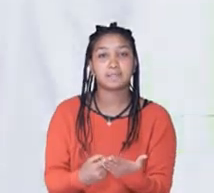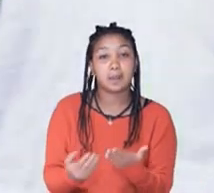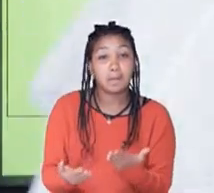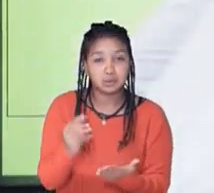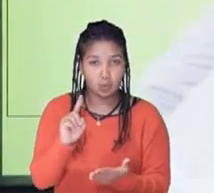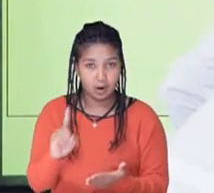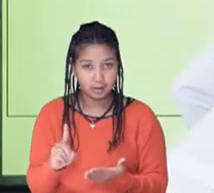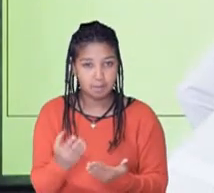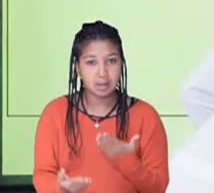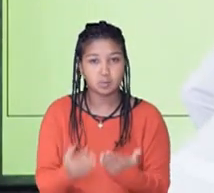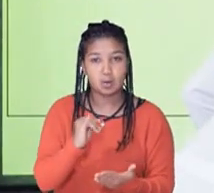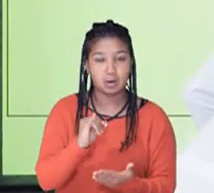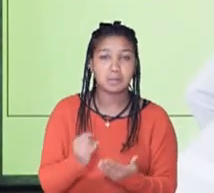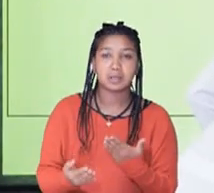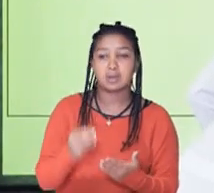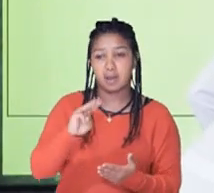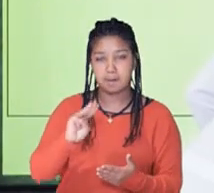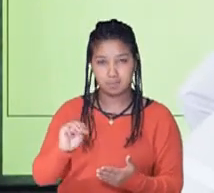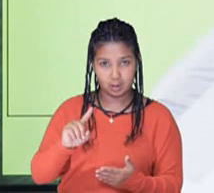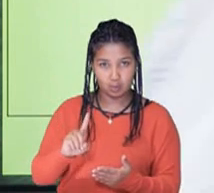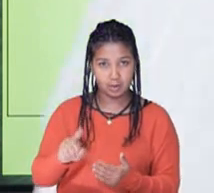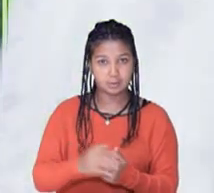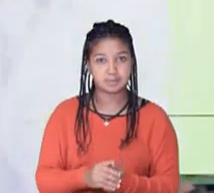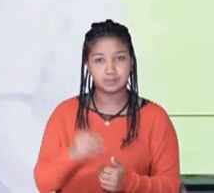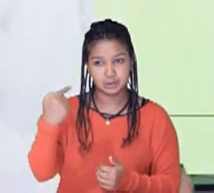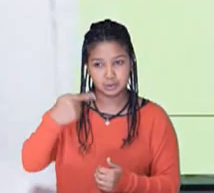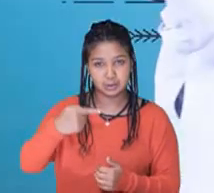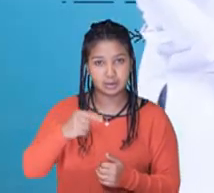mass 1, is m1g,